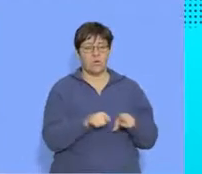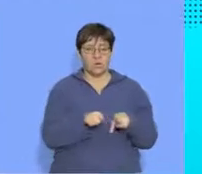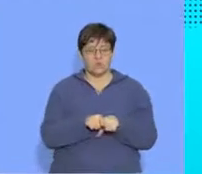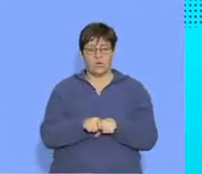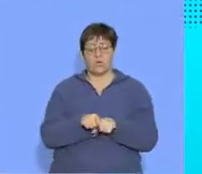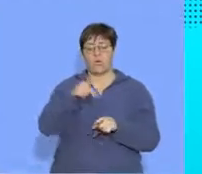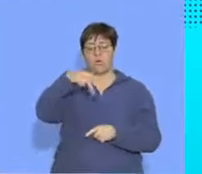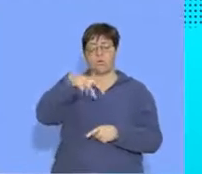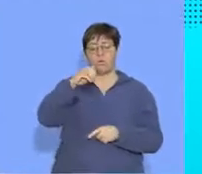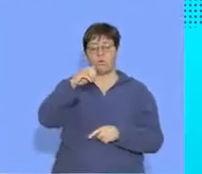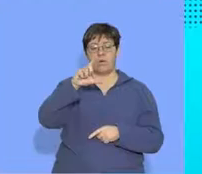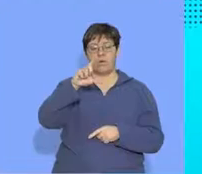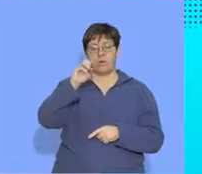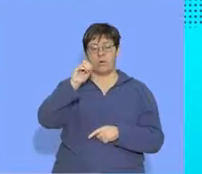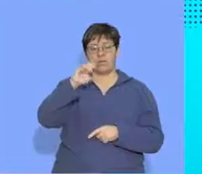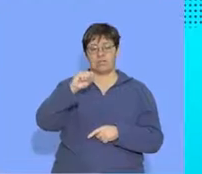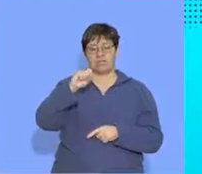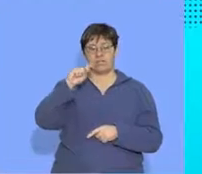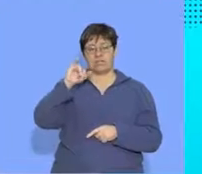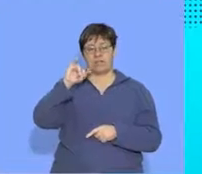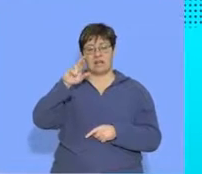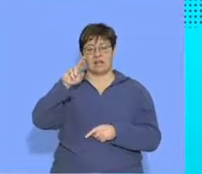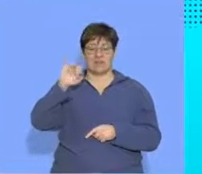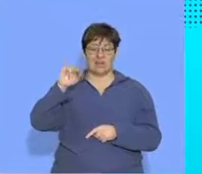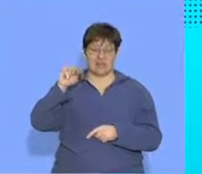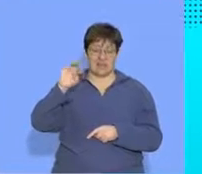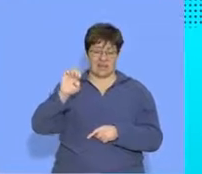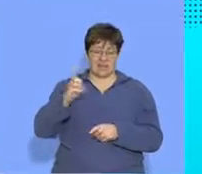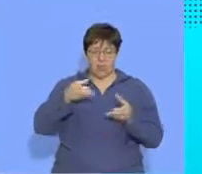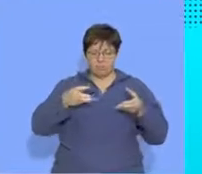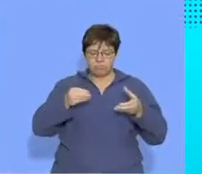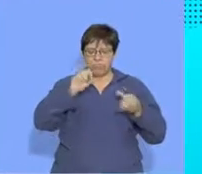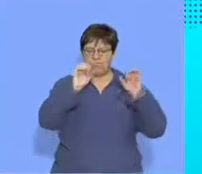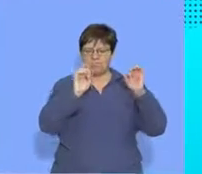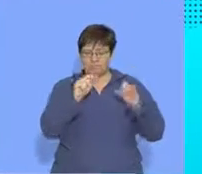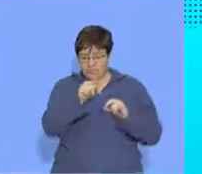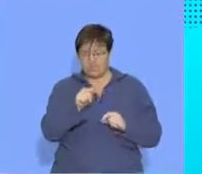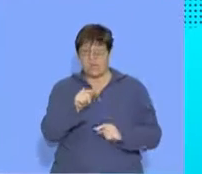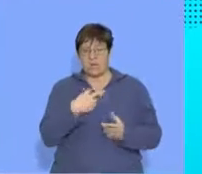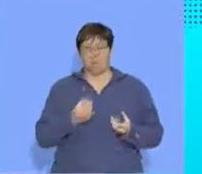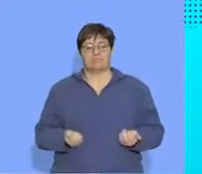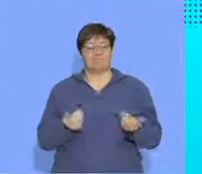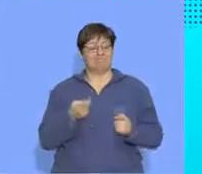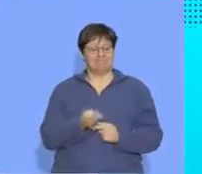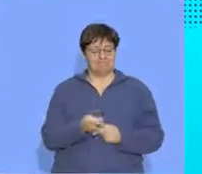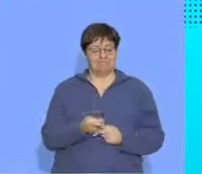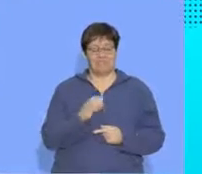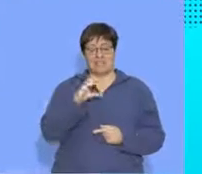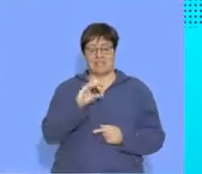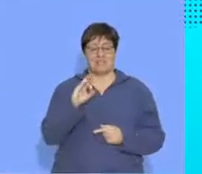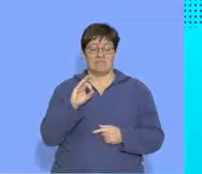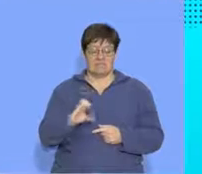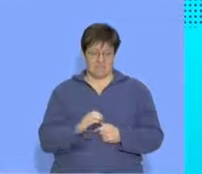or thermocol. And so all of those substances or industries that produced CFCs